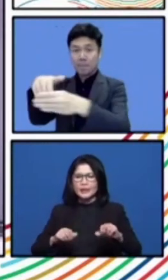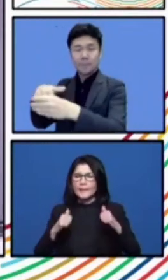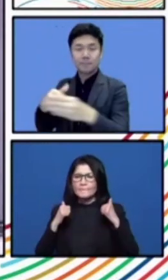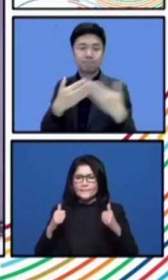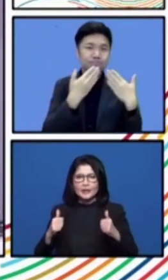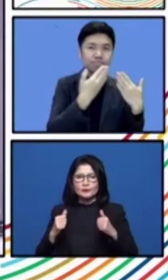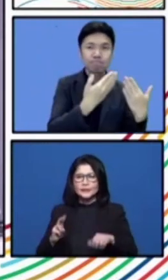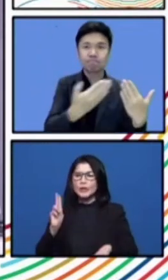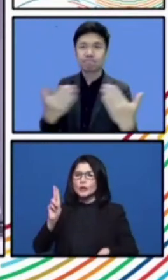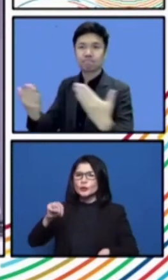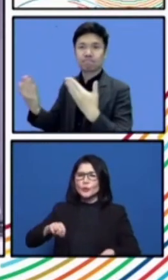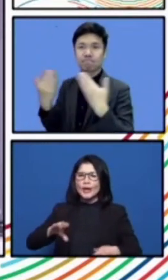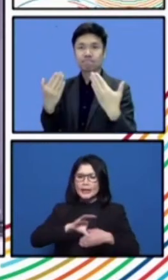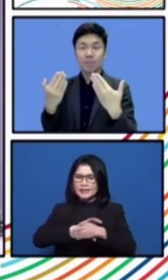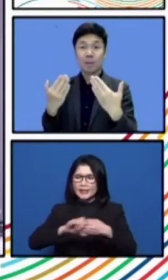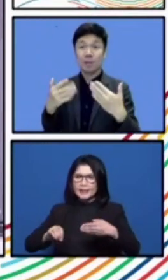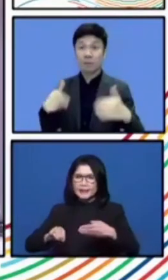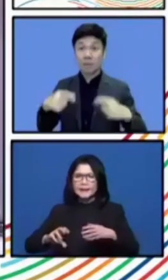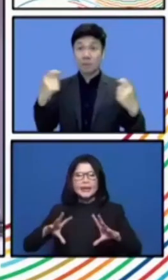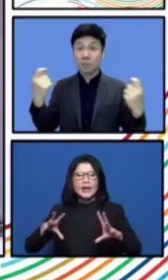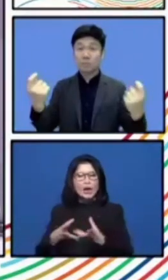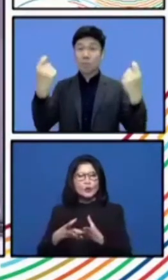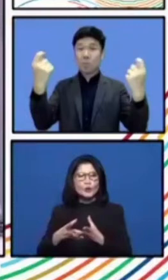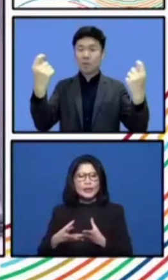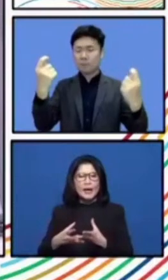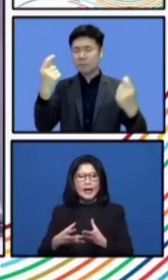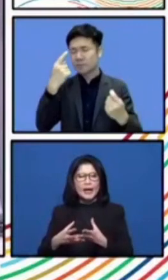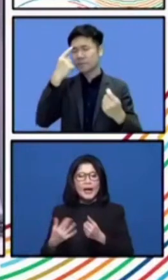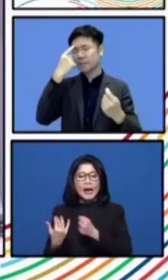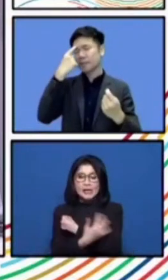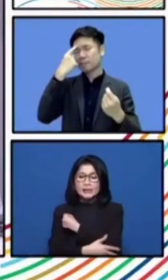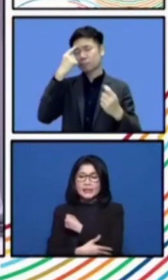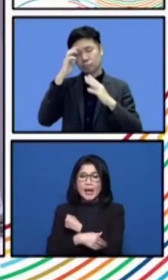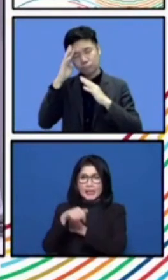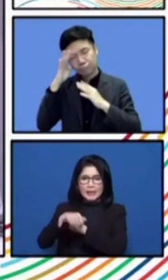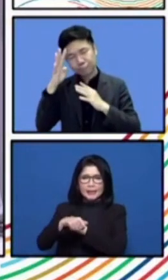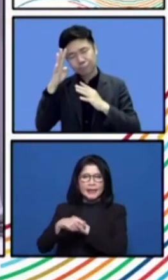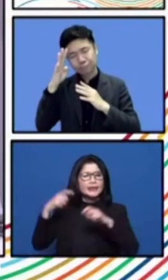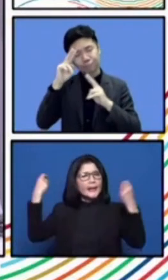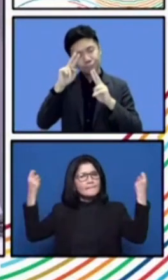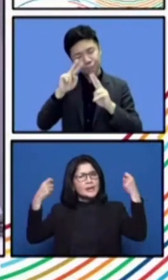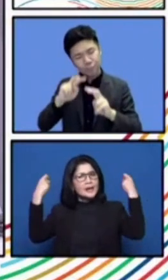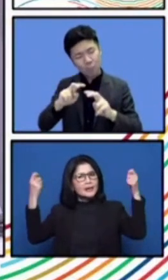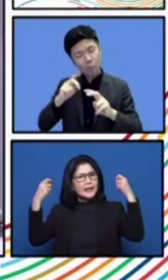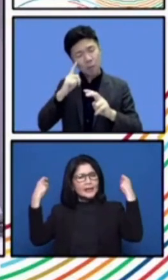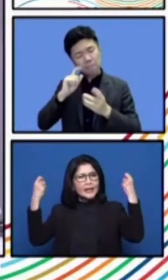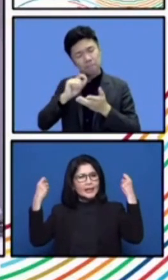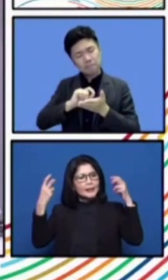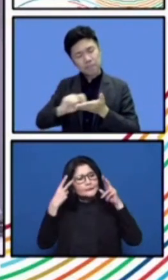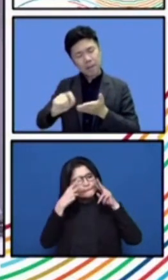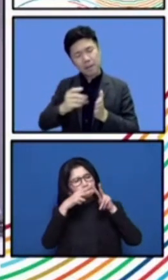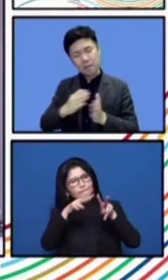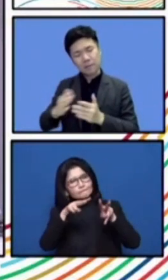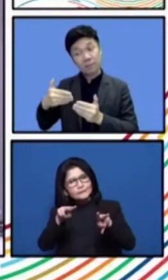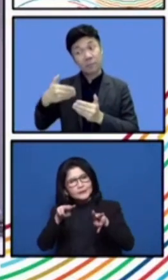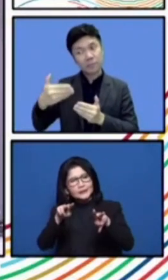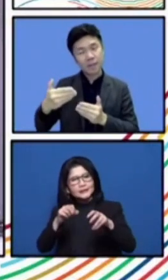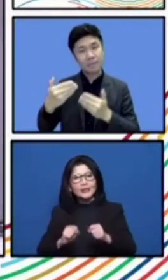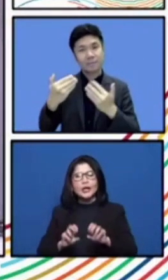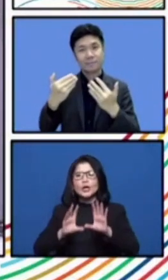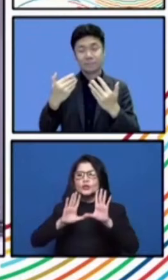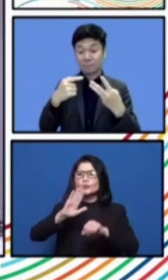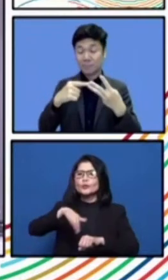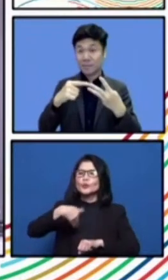celebrating reflecting reviewing the third decade and I I my mind goes back to the first